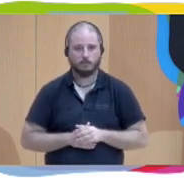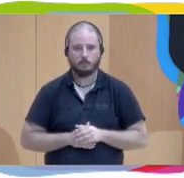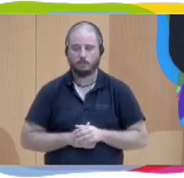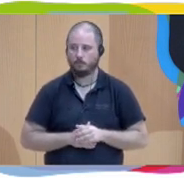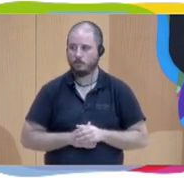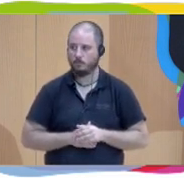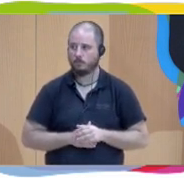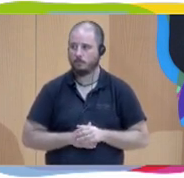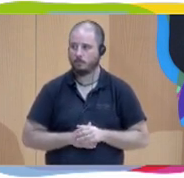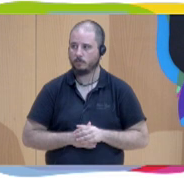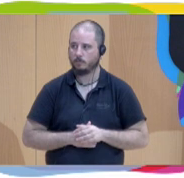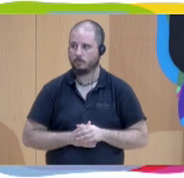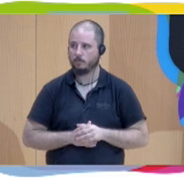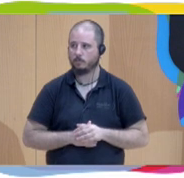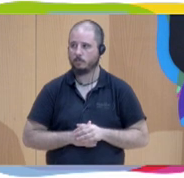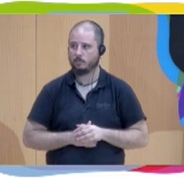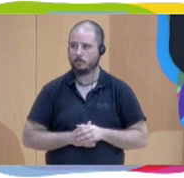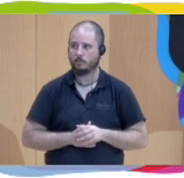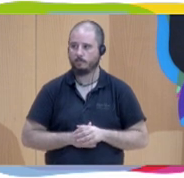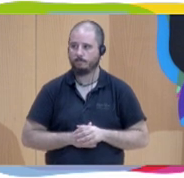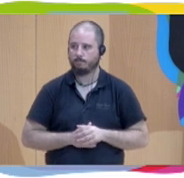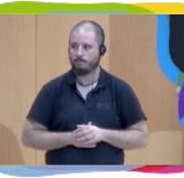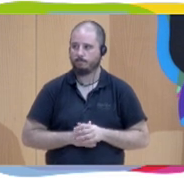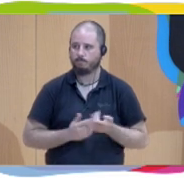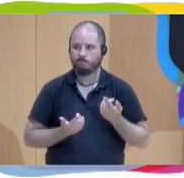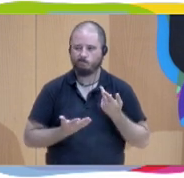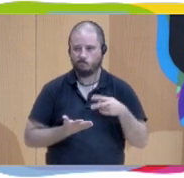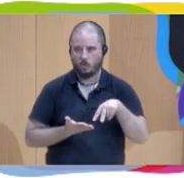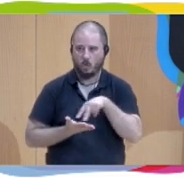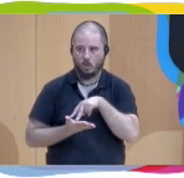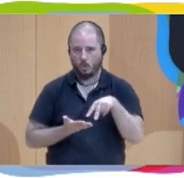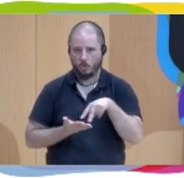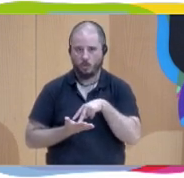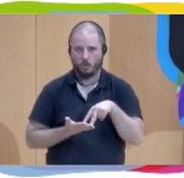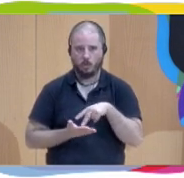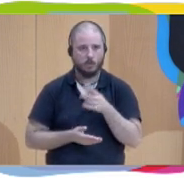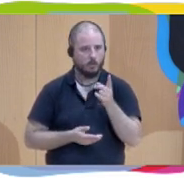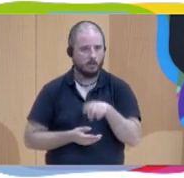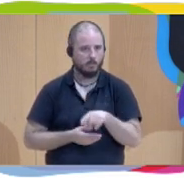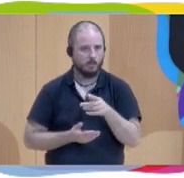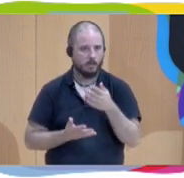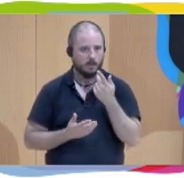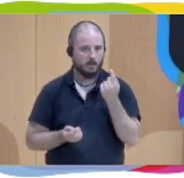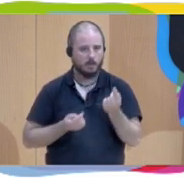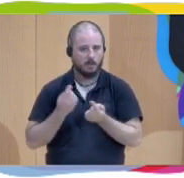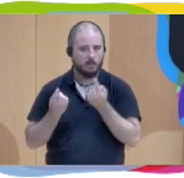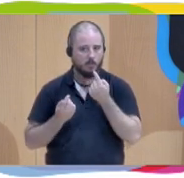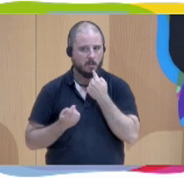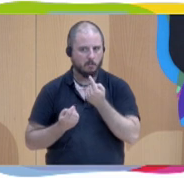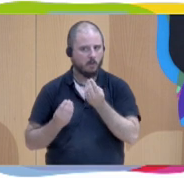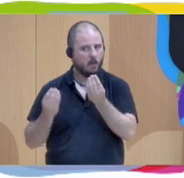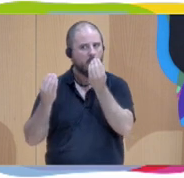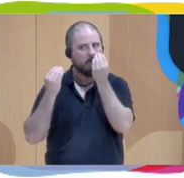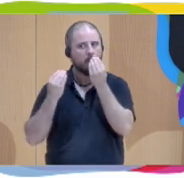also. Some people said that I am content with the training, but I feel myself a